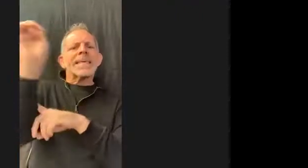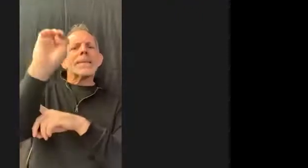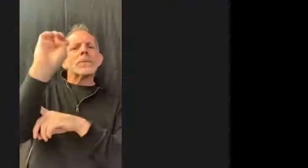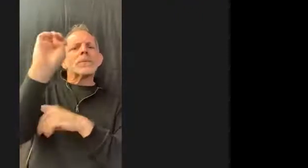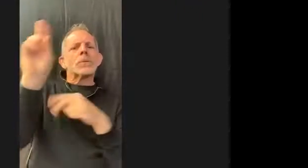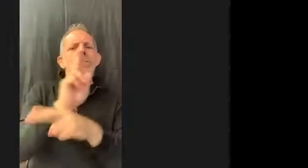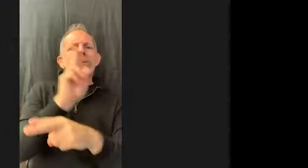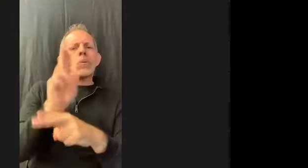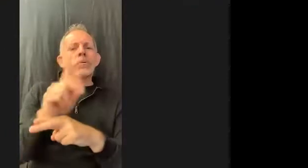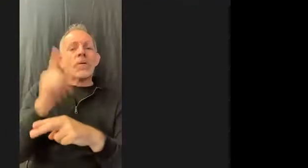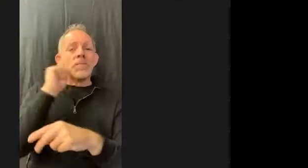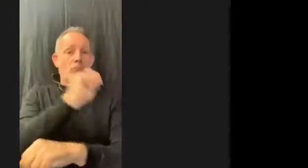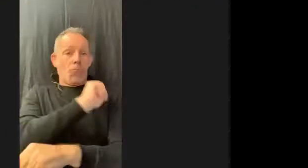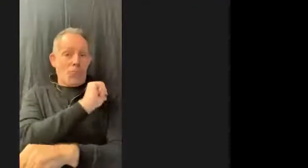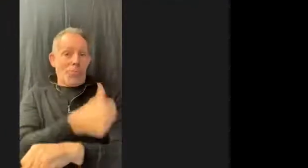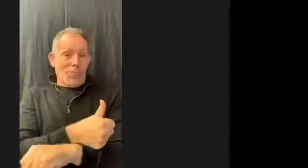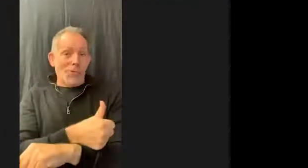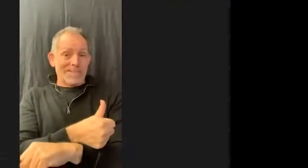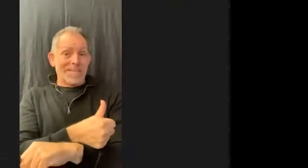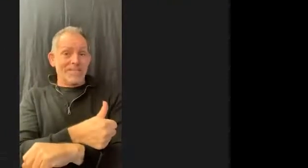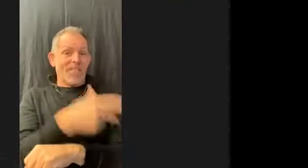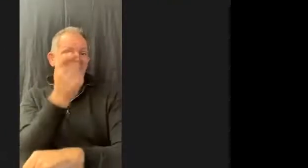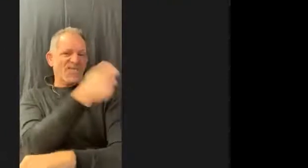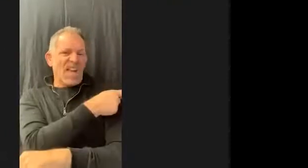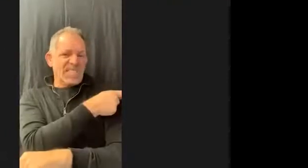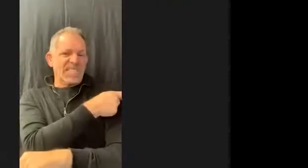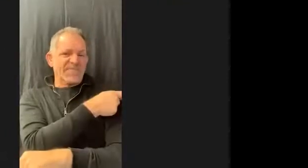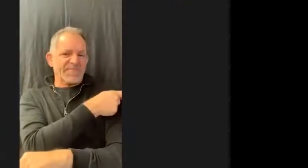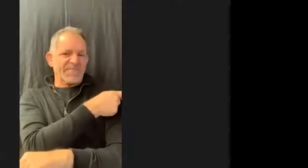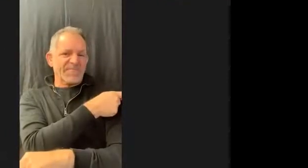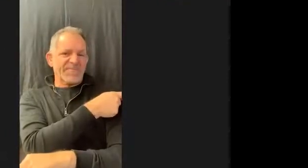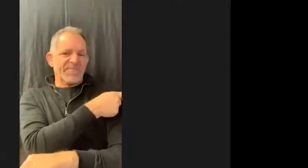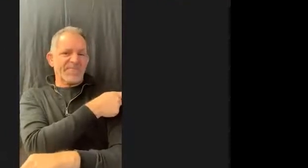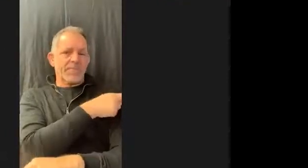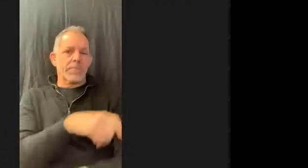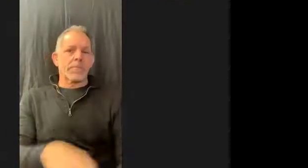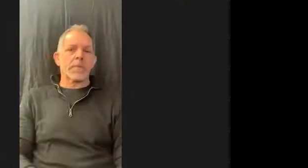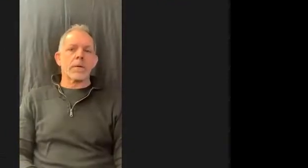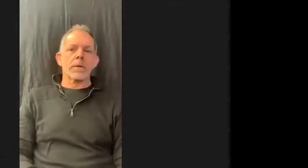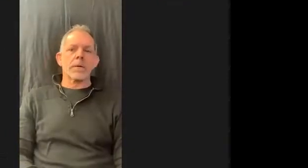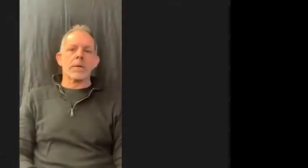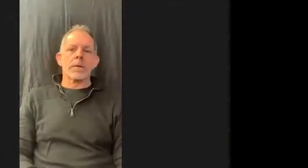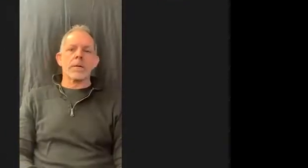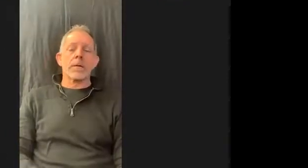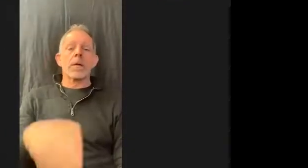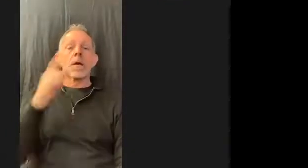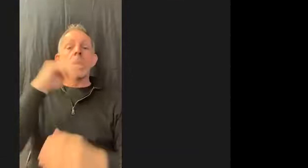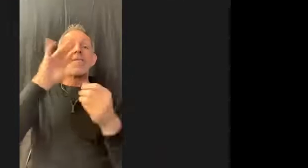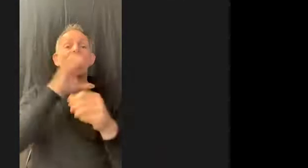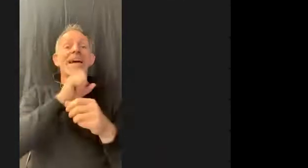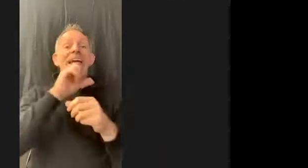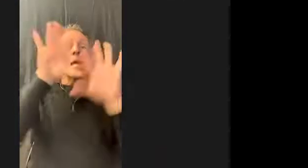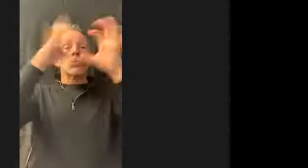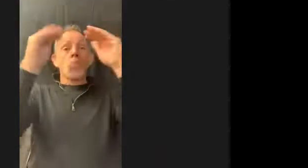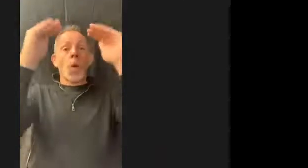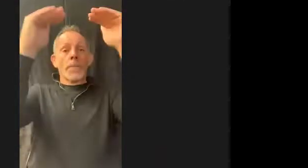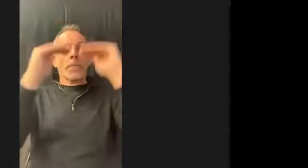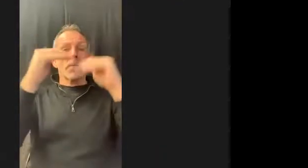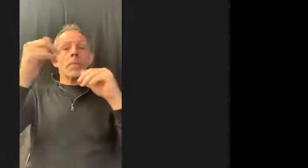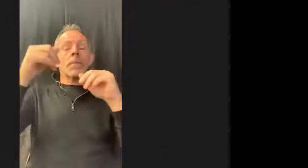vaccination down to 5-year-olds to cover the 5 to 11-year-old gap that currently